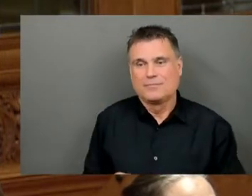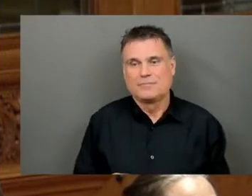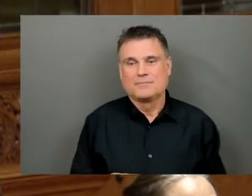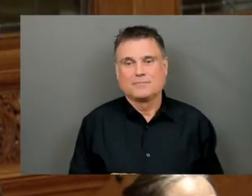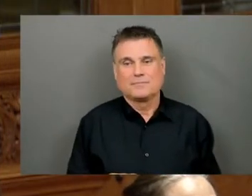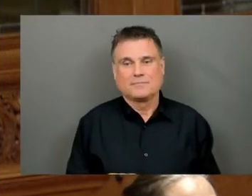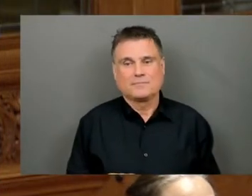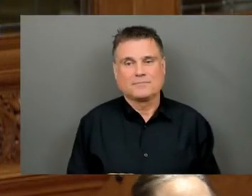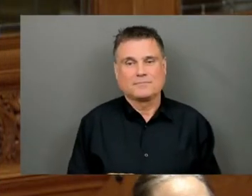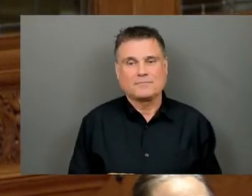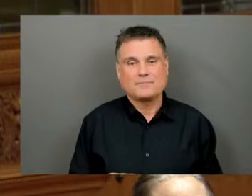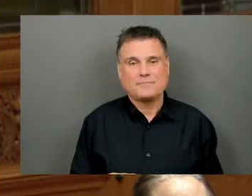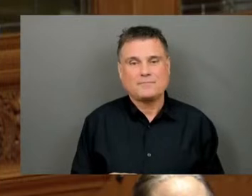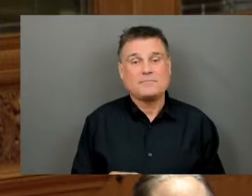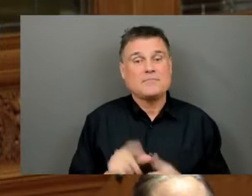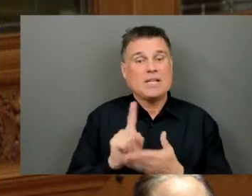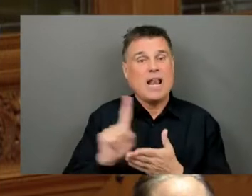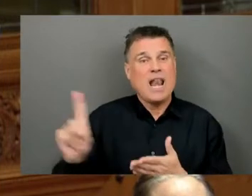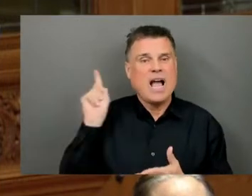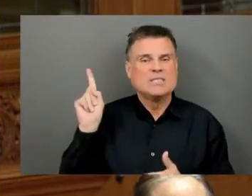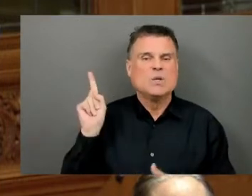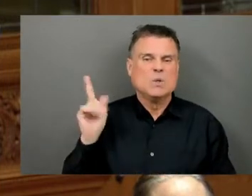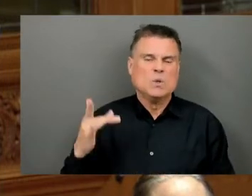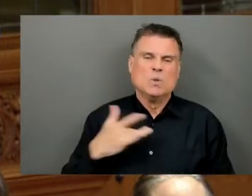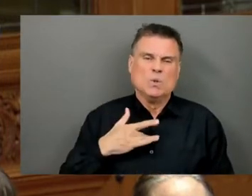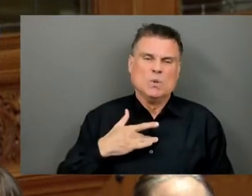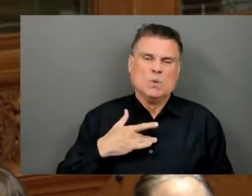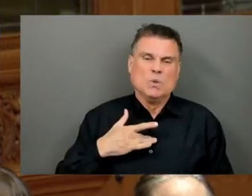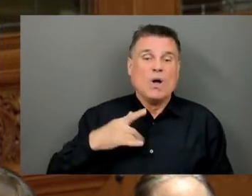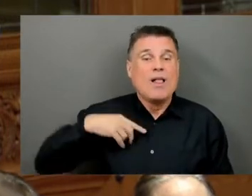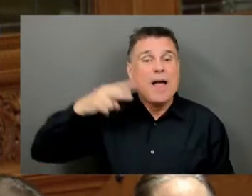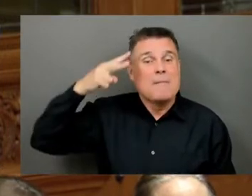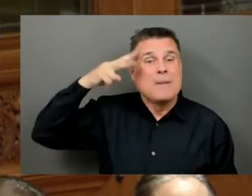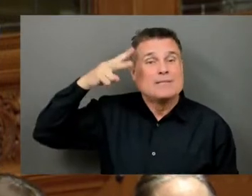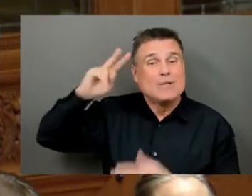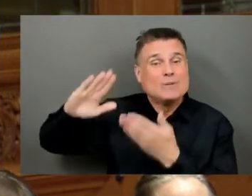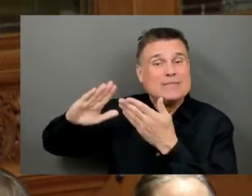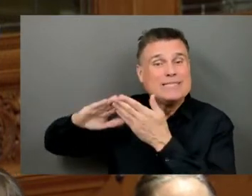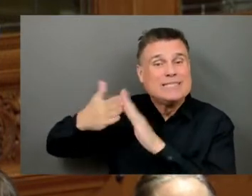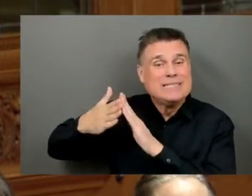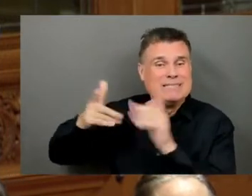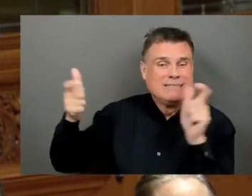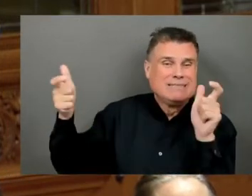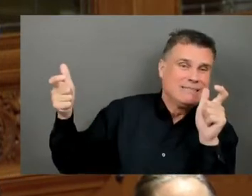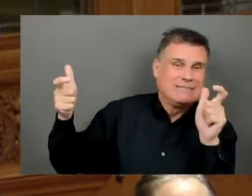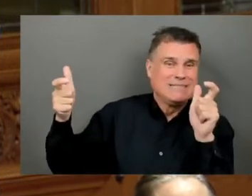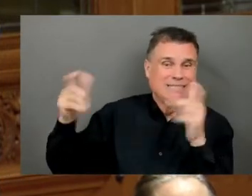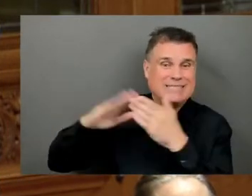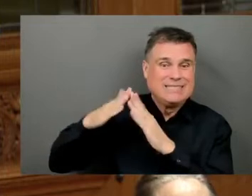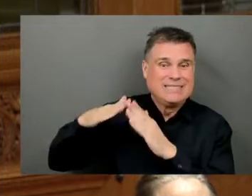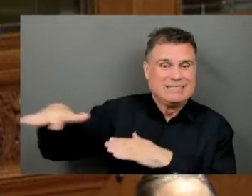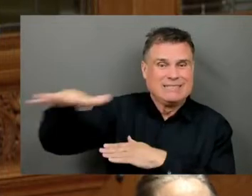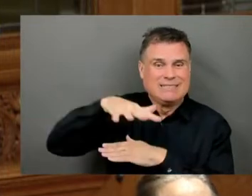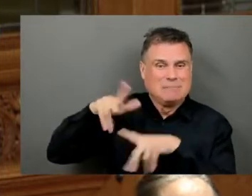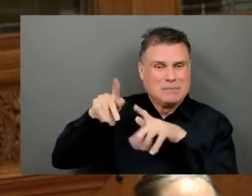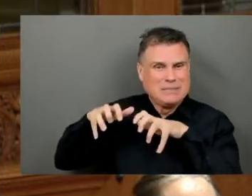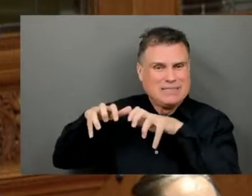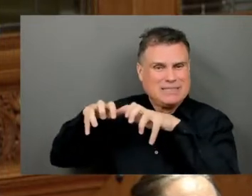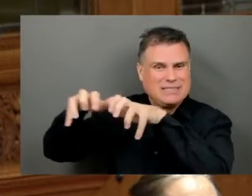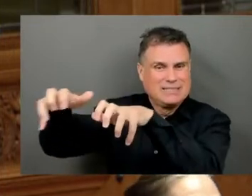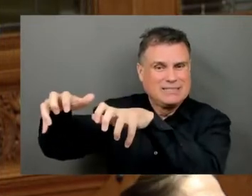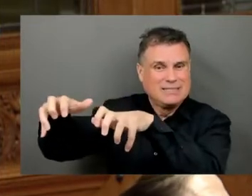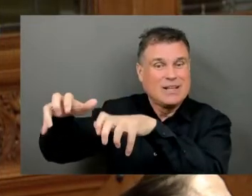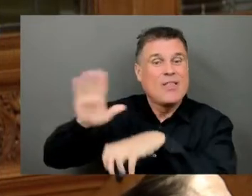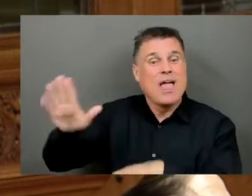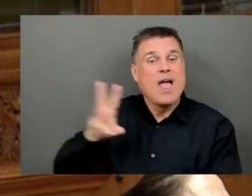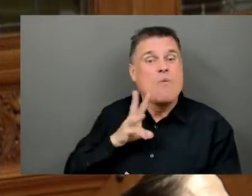22 million people, is running out of water. I can't begin to wrap my head around what it means when a city that size doesn't have